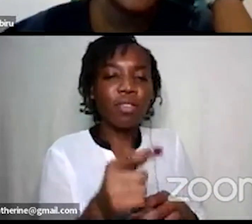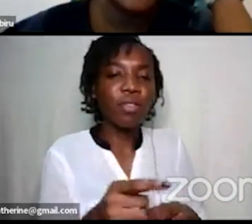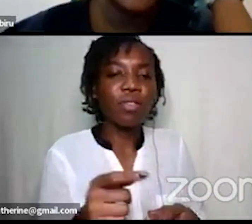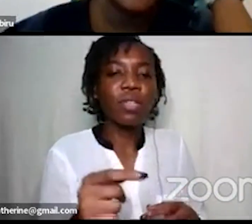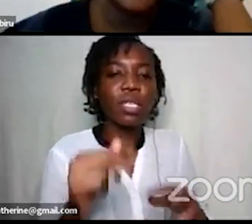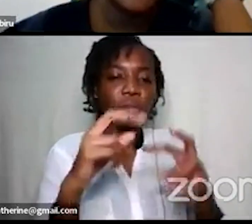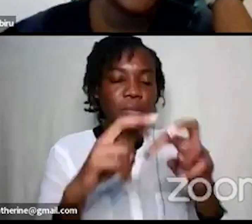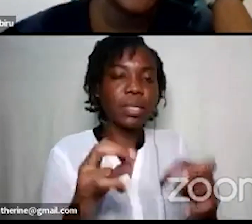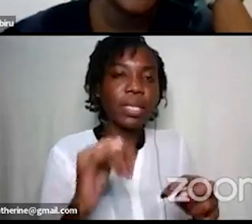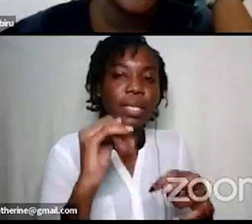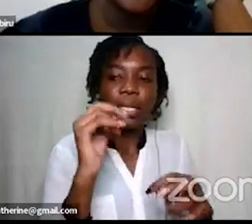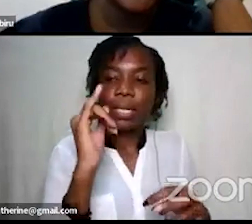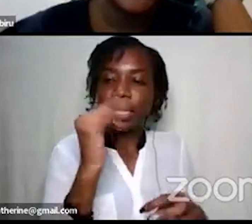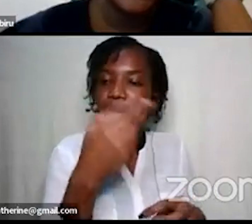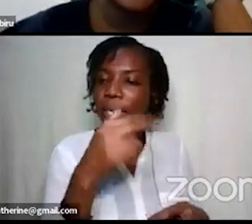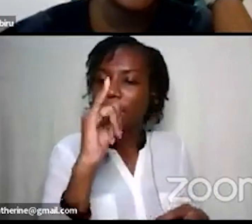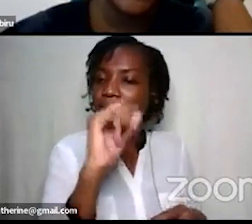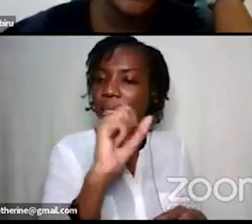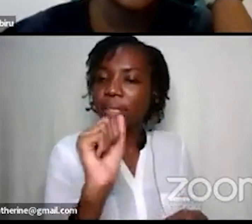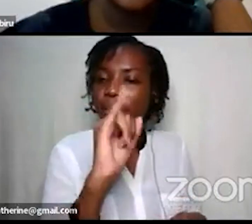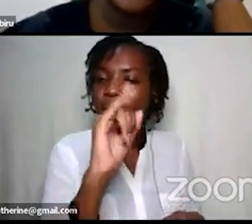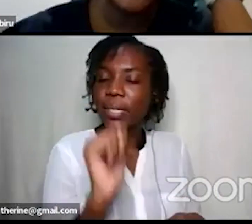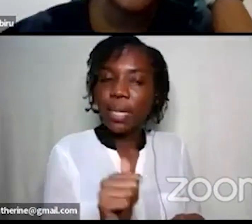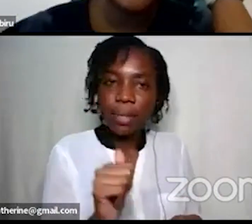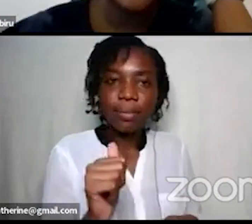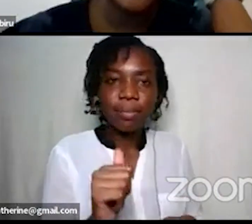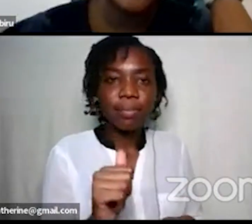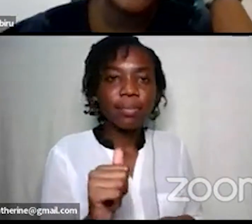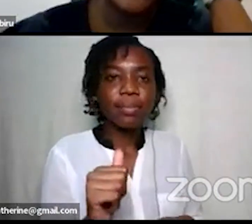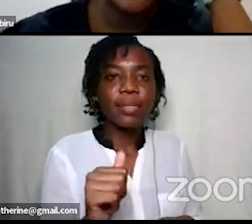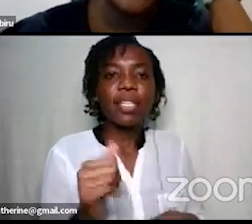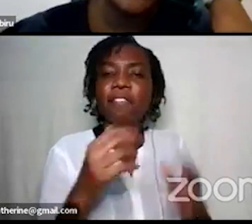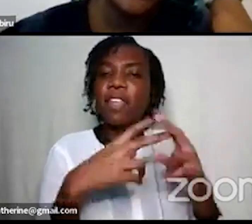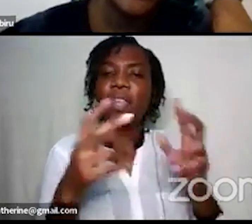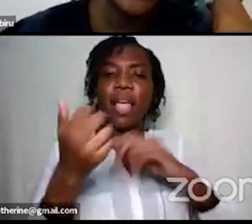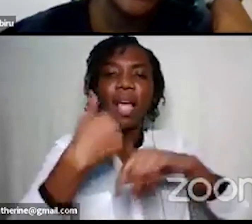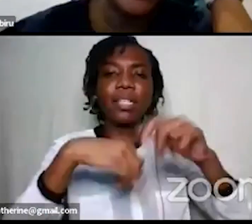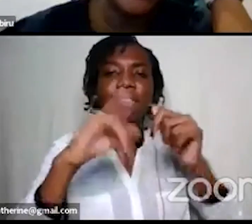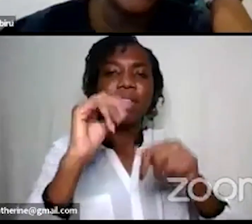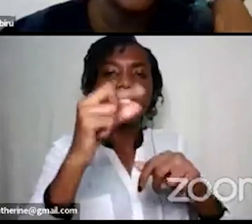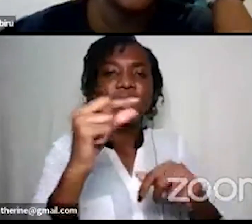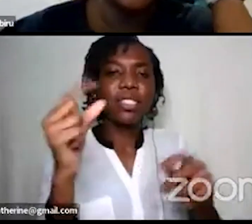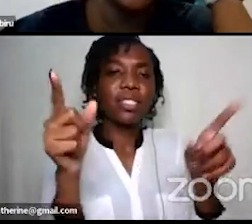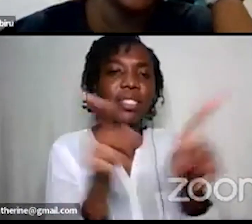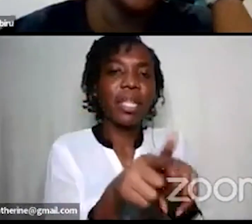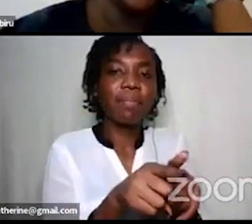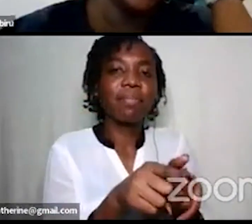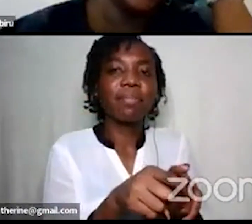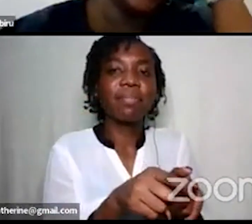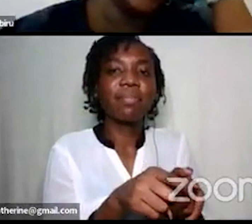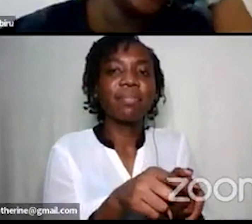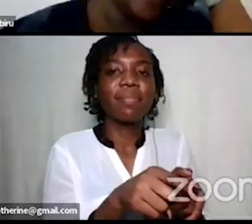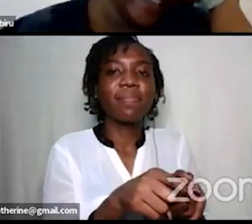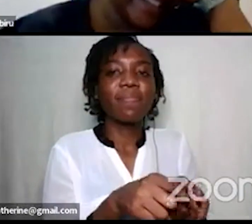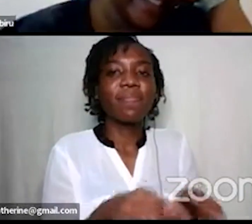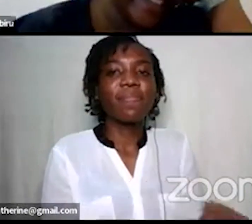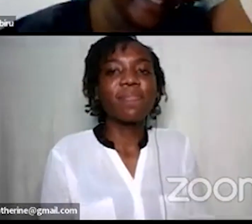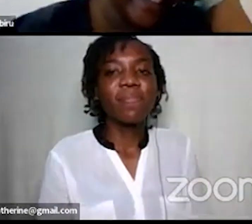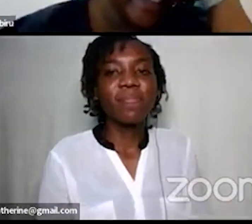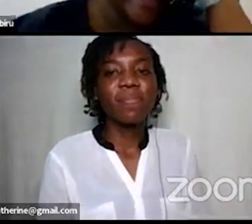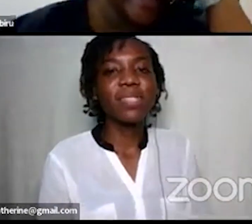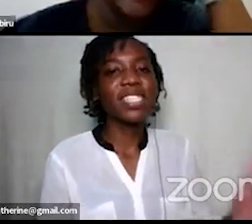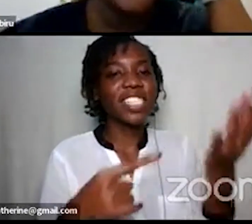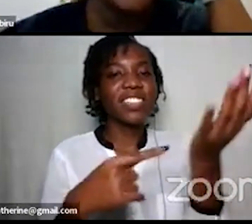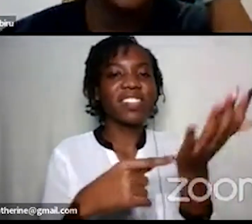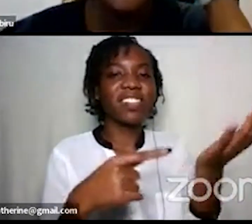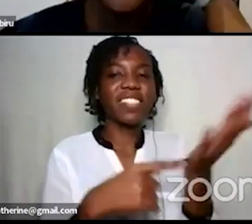their Instagram page is pretty active. I think they are after millennials. The technology has